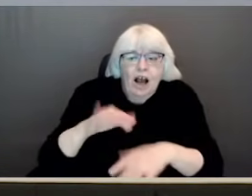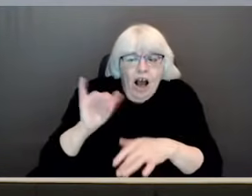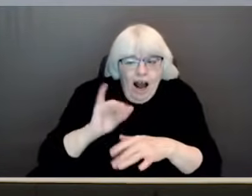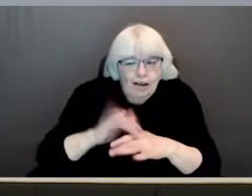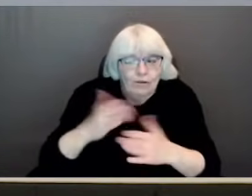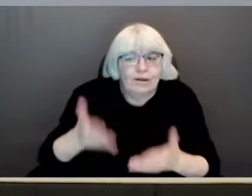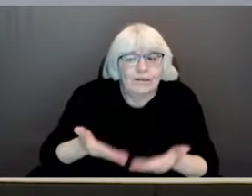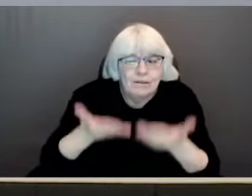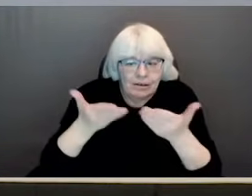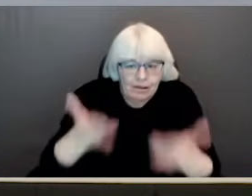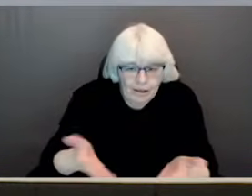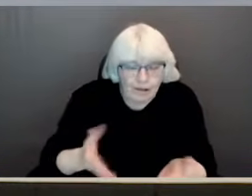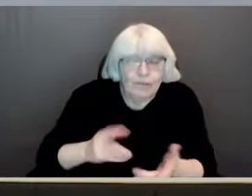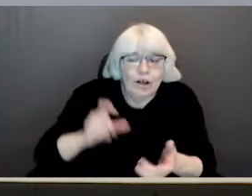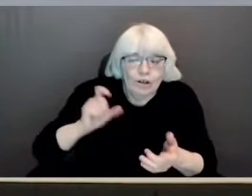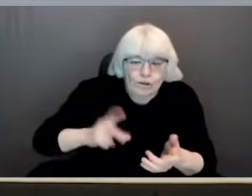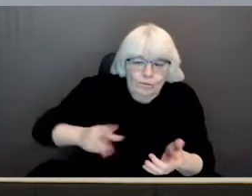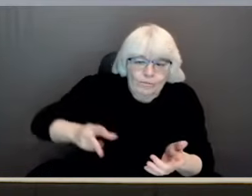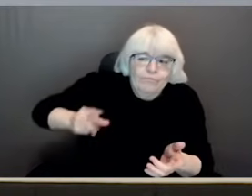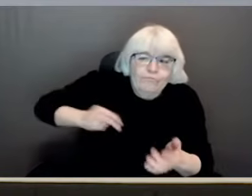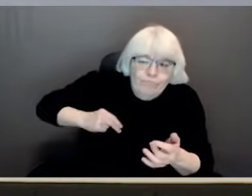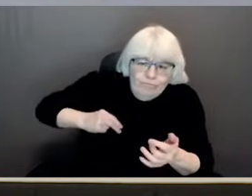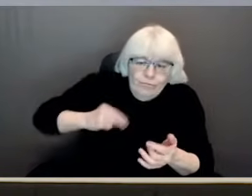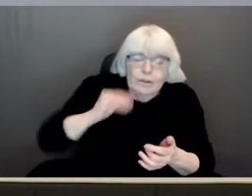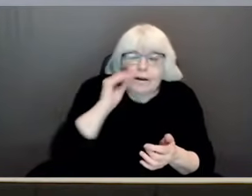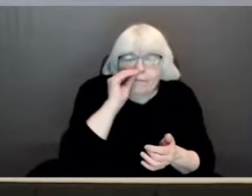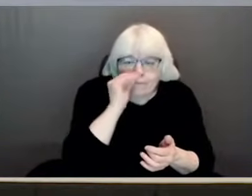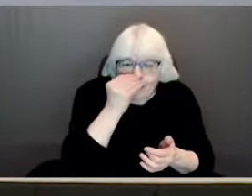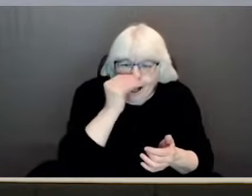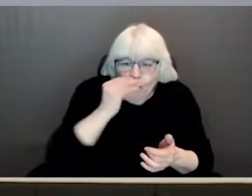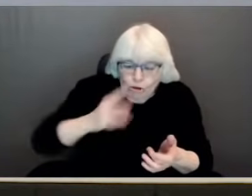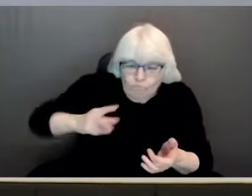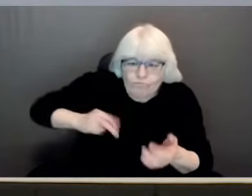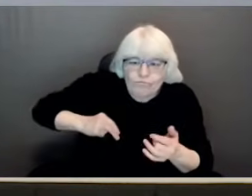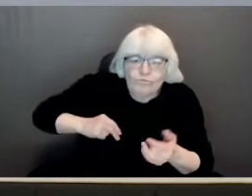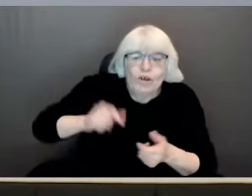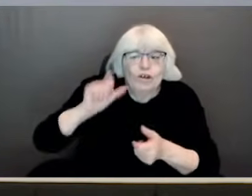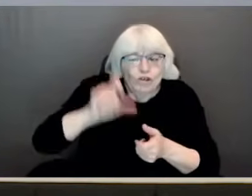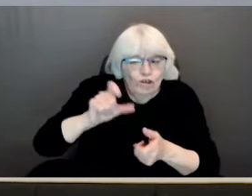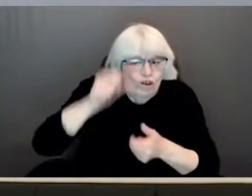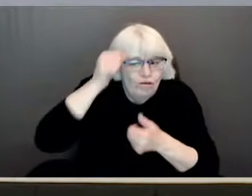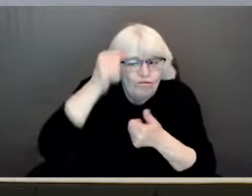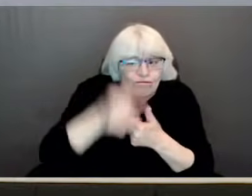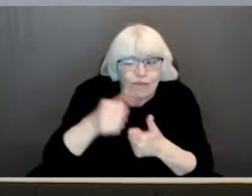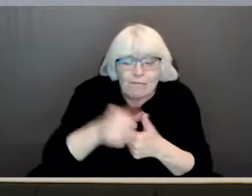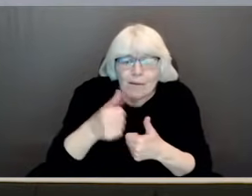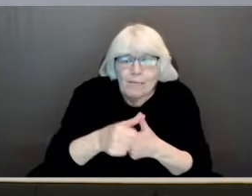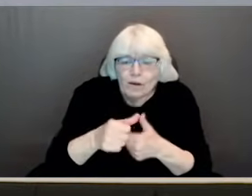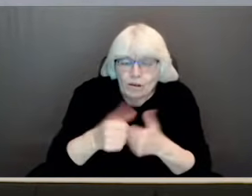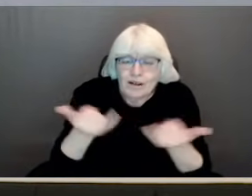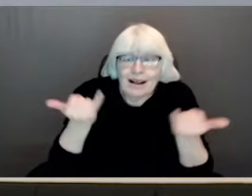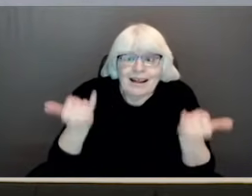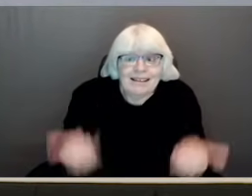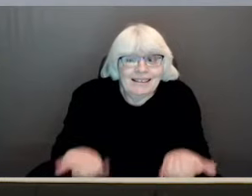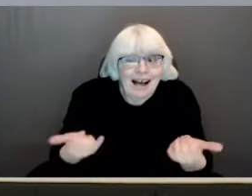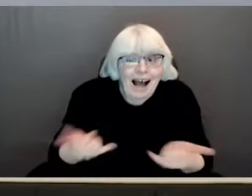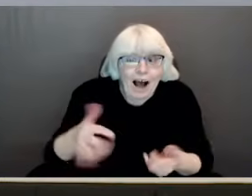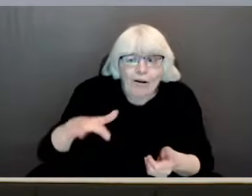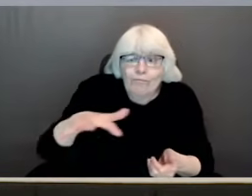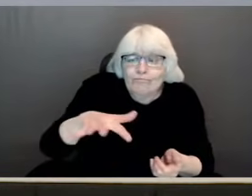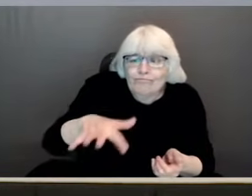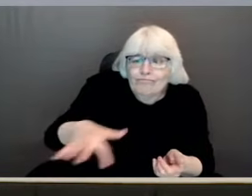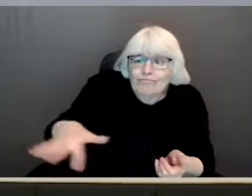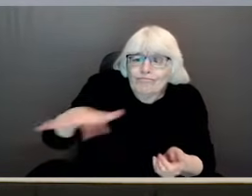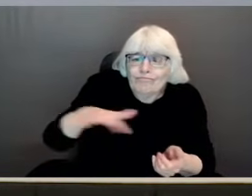The downward trend in cases in Canada and the Atlantic region is encouraging. The easing of some measures